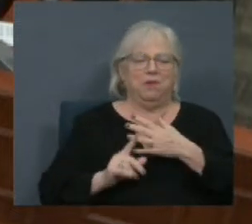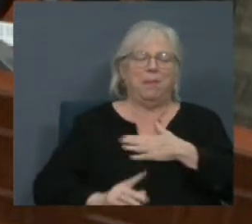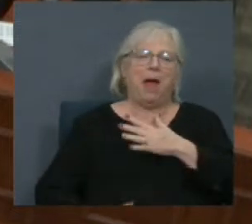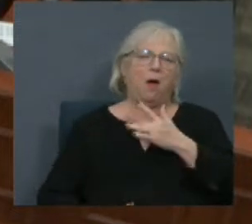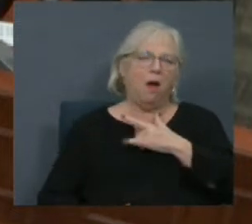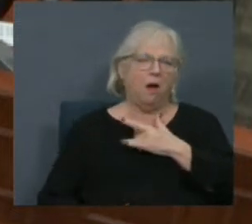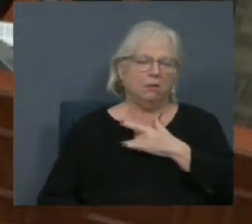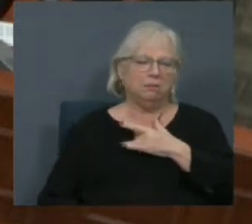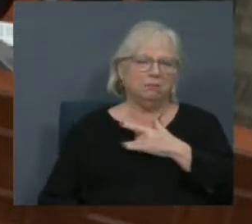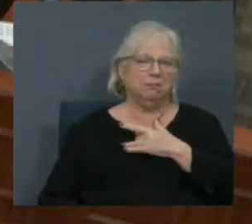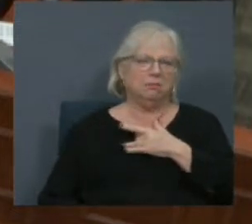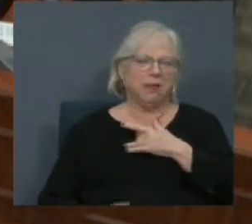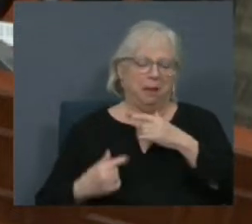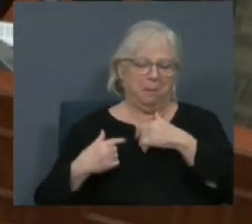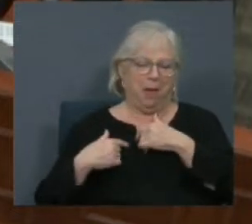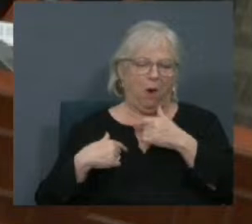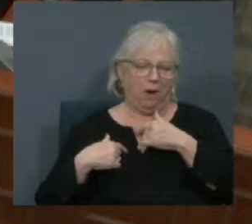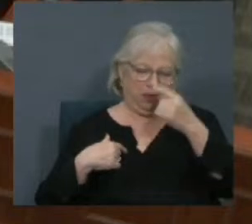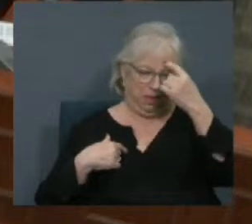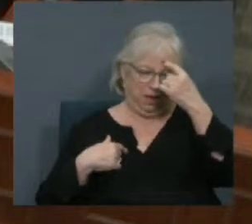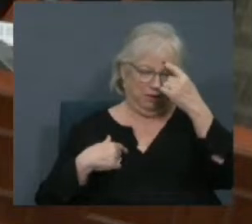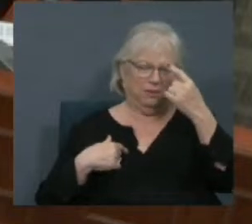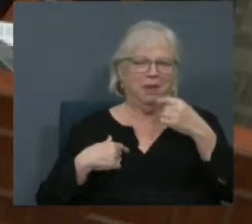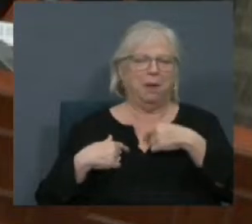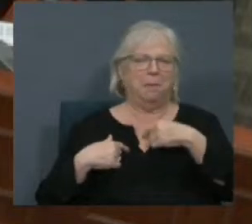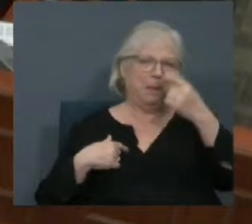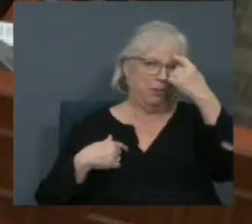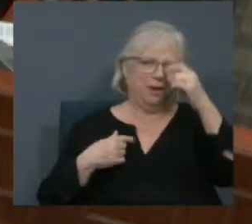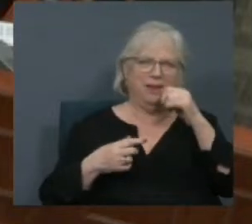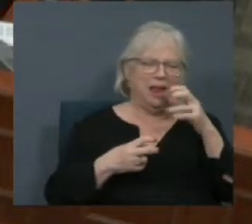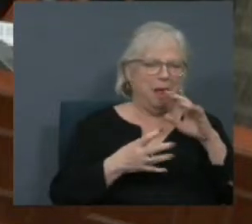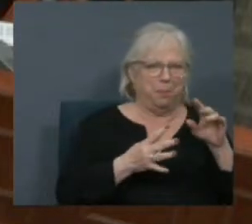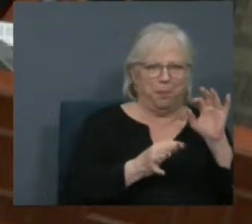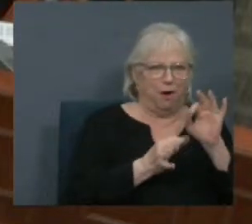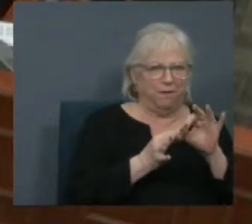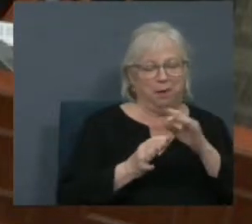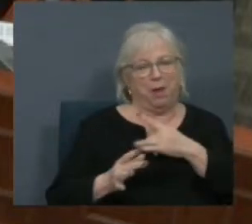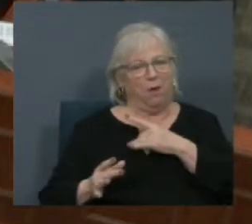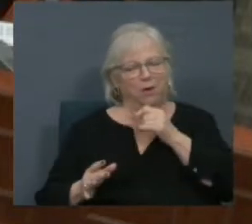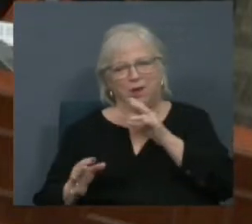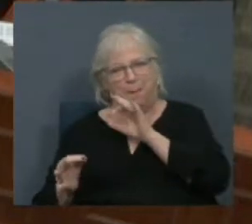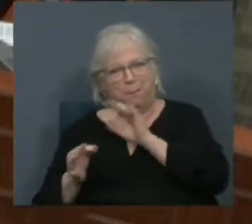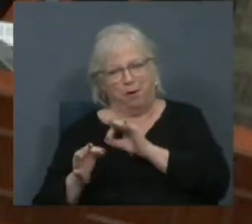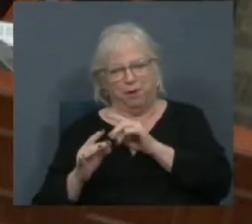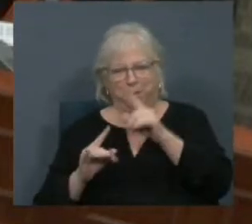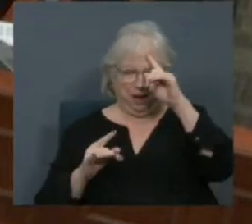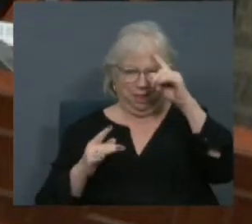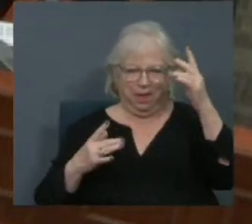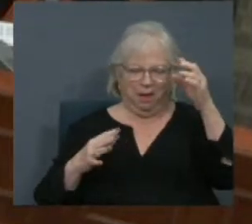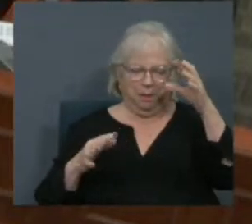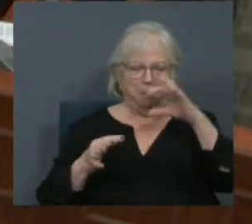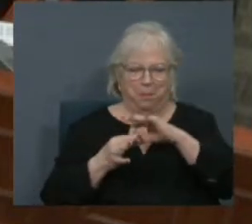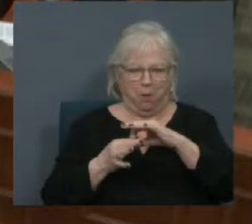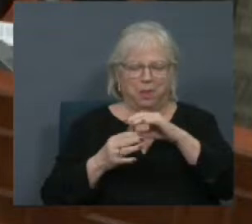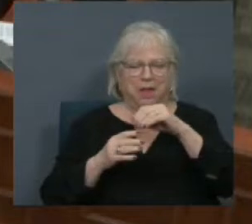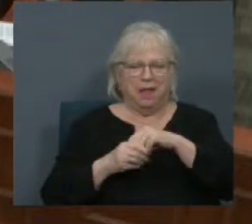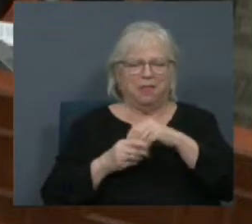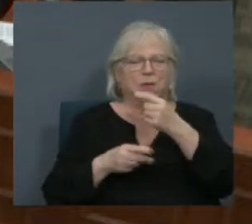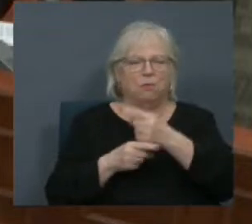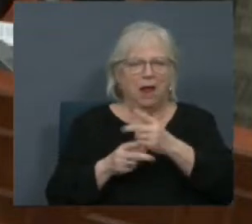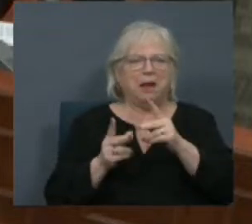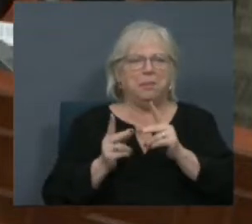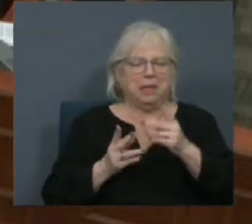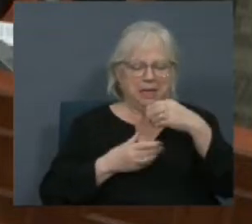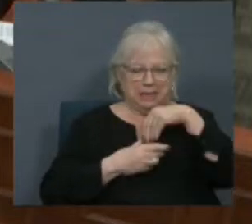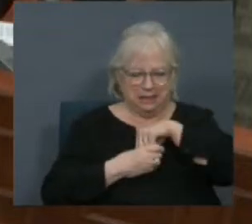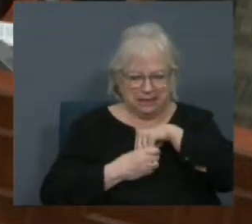It thinks for me. My brain isn't perfect, and my heart isn't perfect either. But I think they're in the right place inside of me, and I